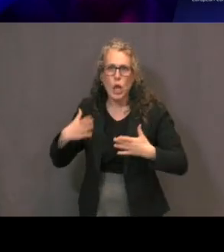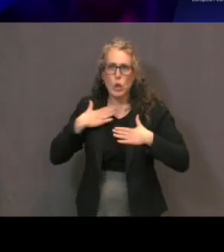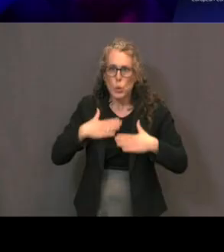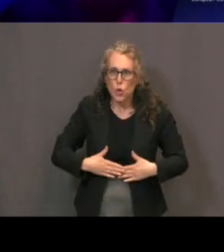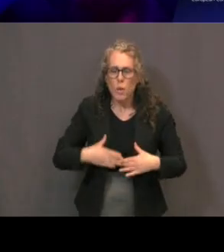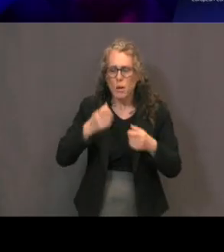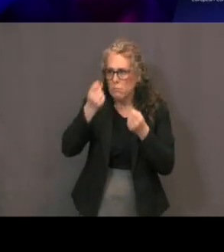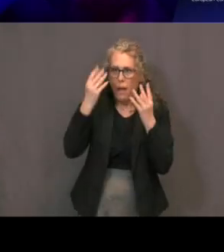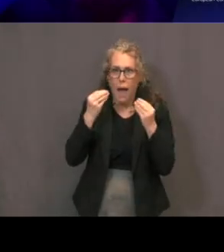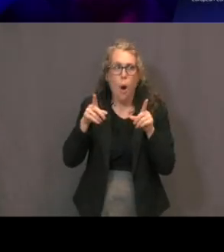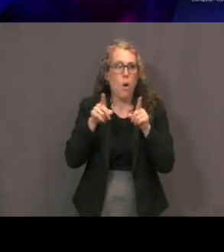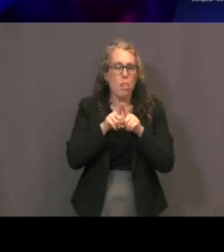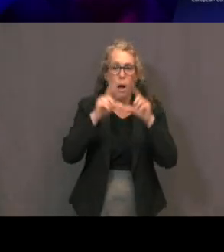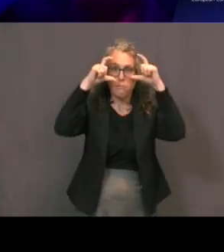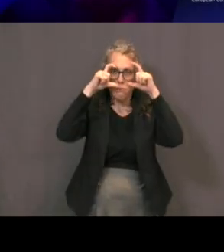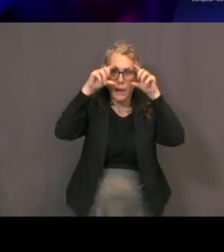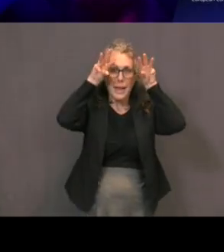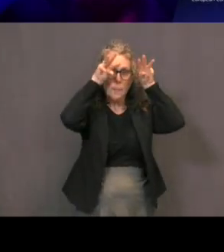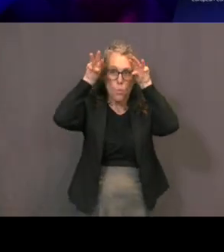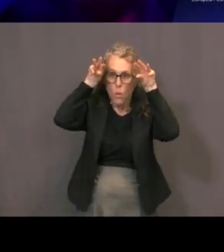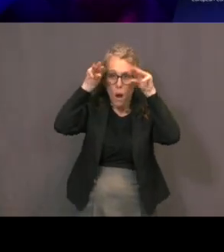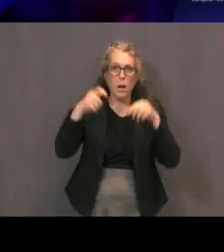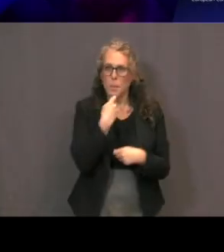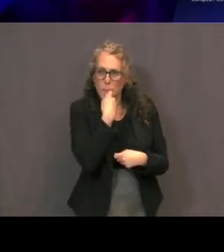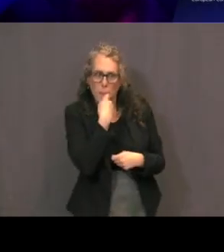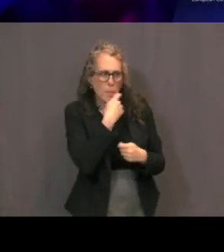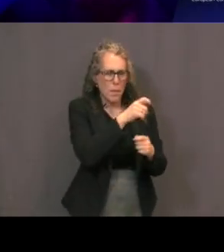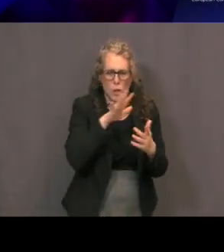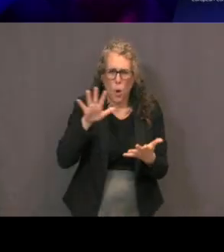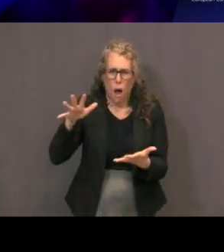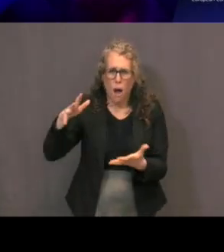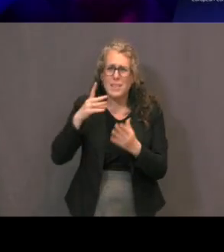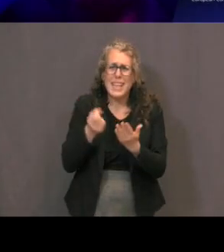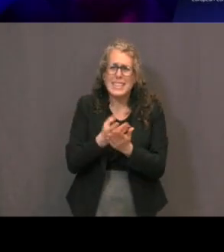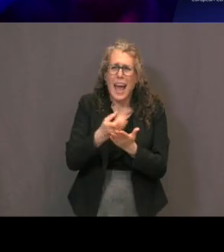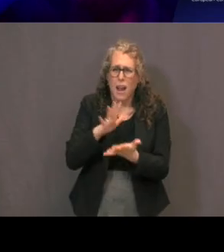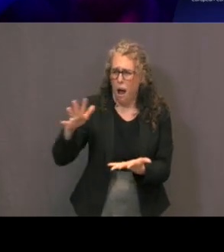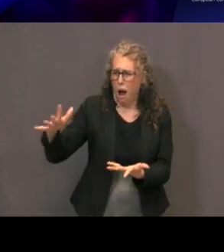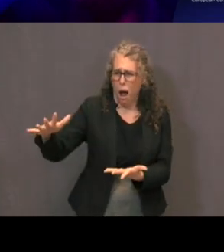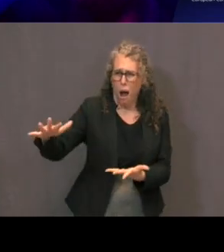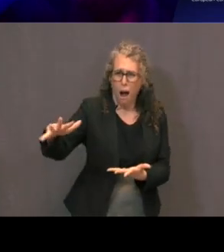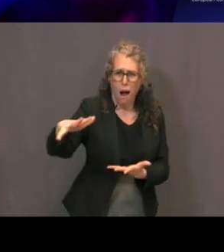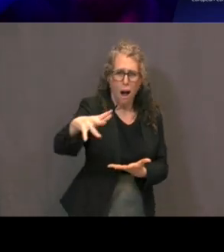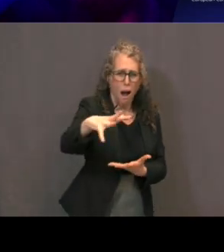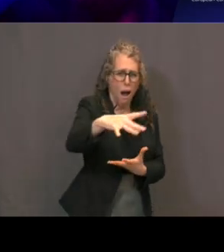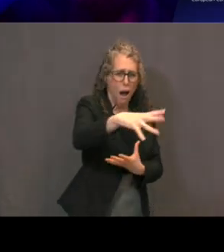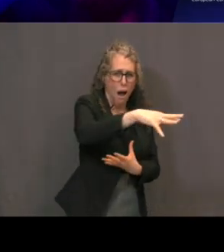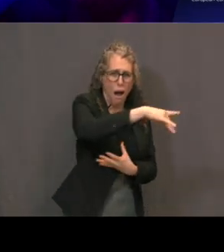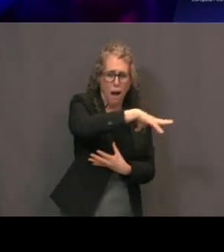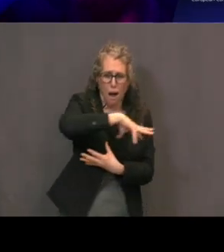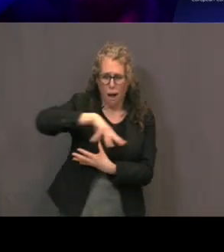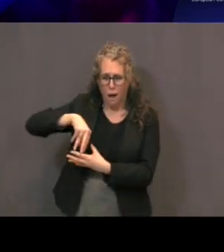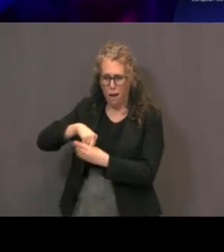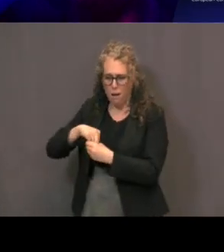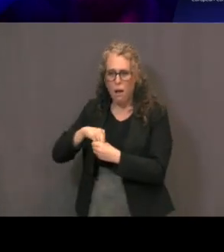and microphones, but also millions upon millions of touch and pain sensors, and can act in the real